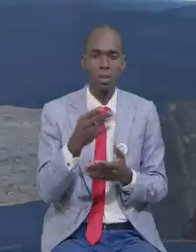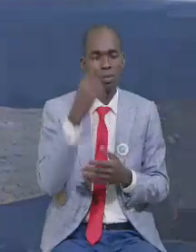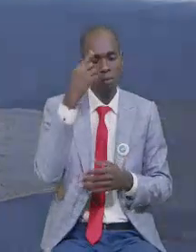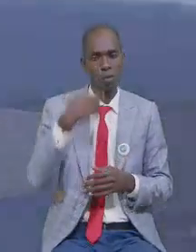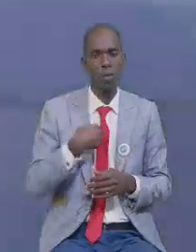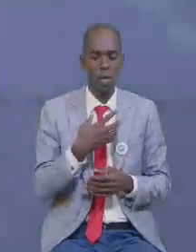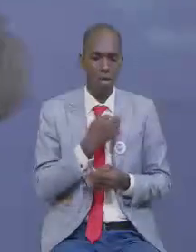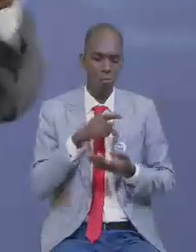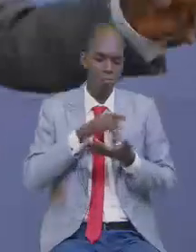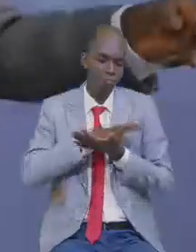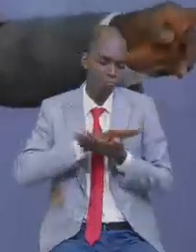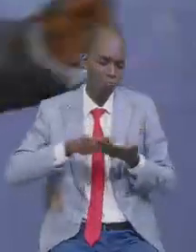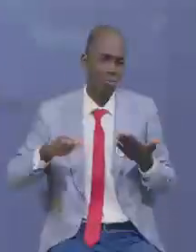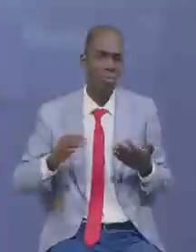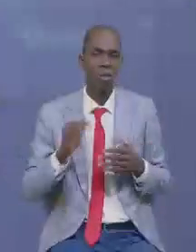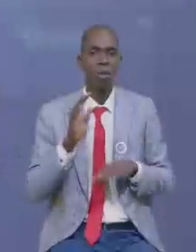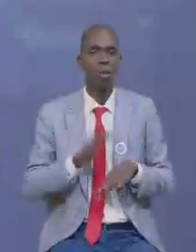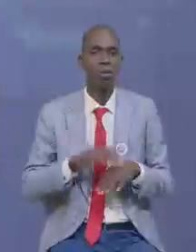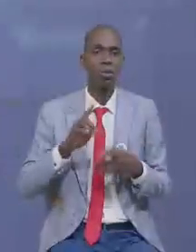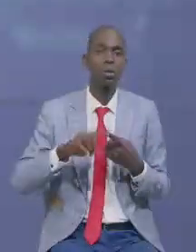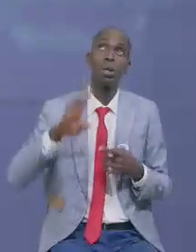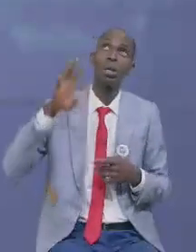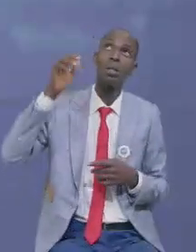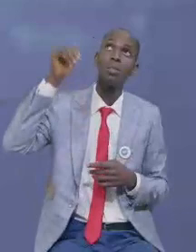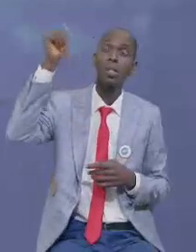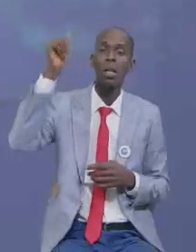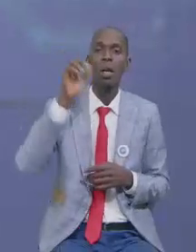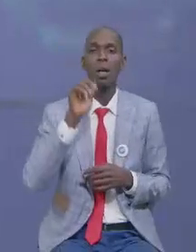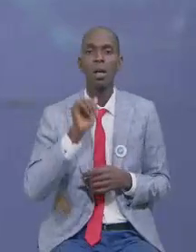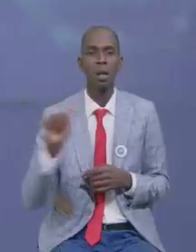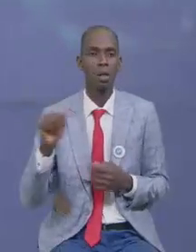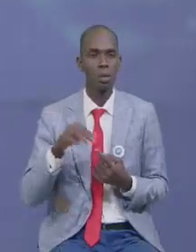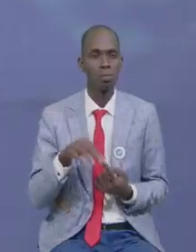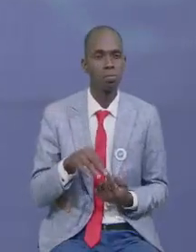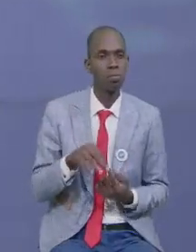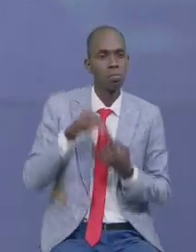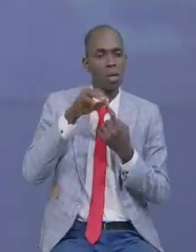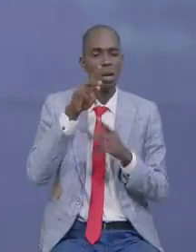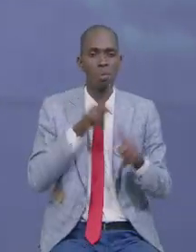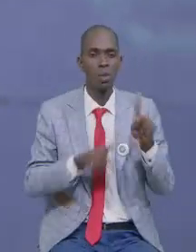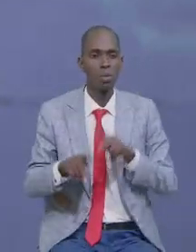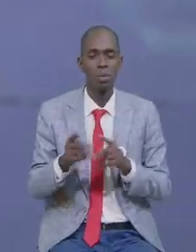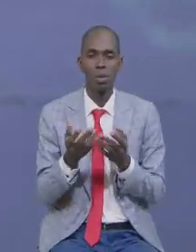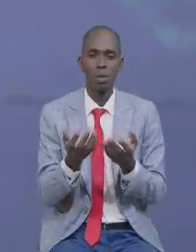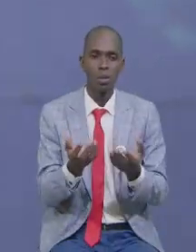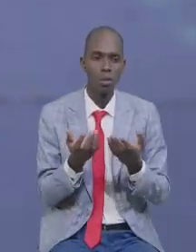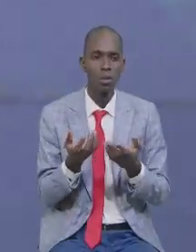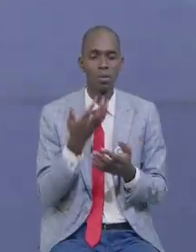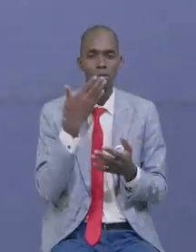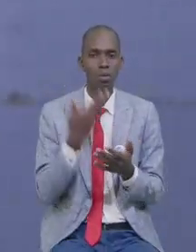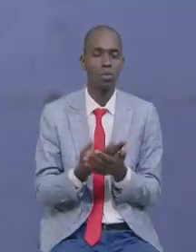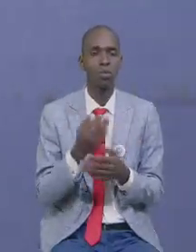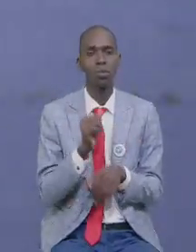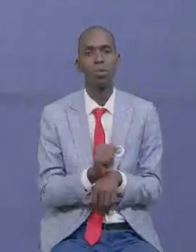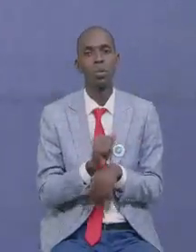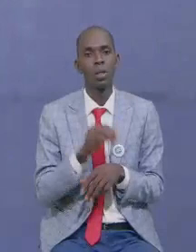purify unto himself a peculiar people, zealous of good work. In